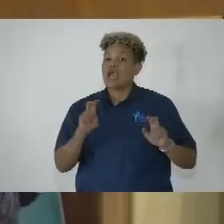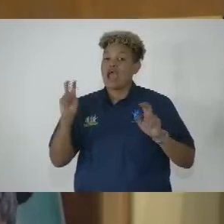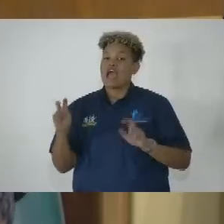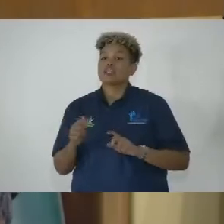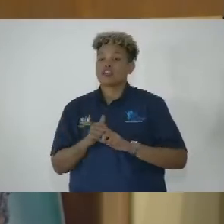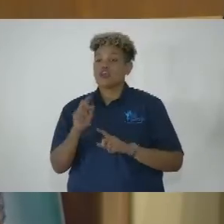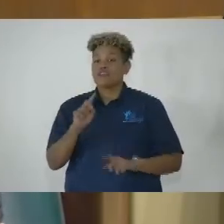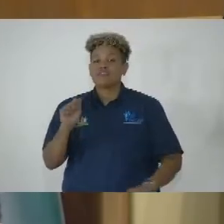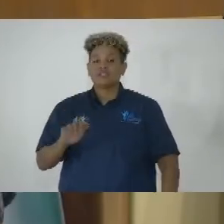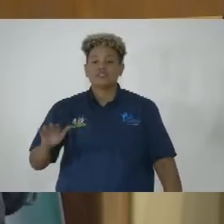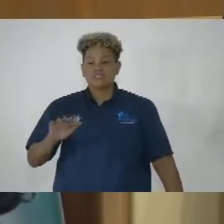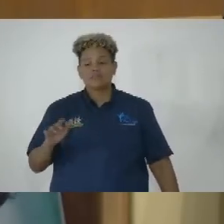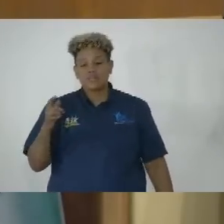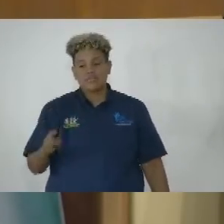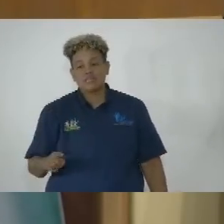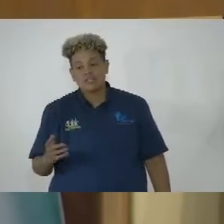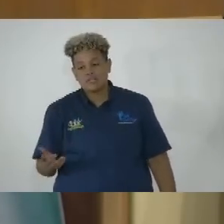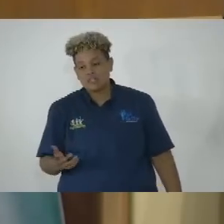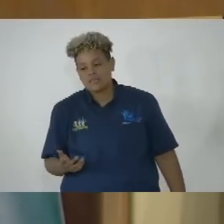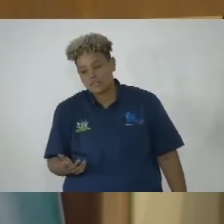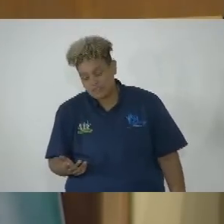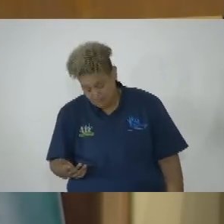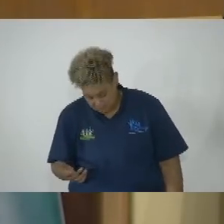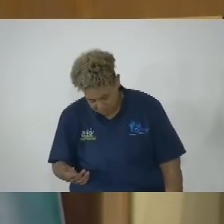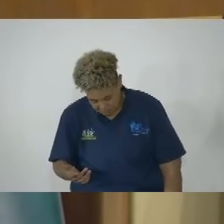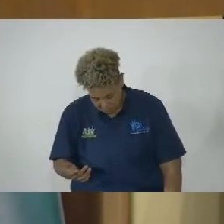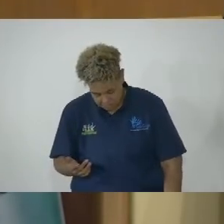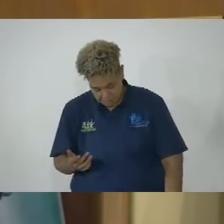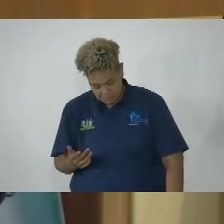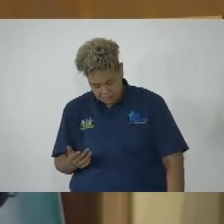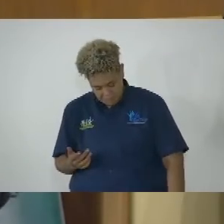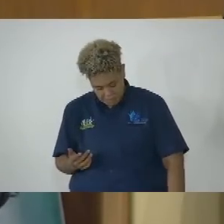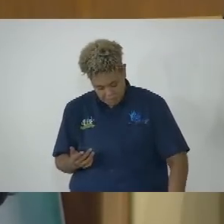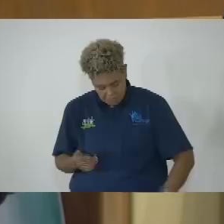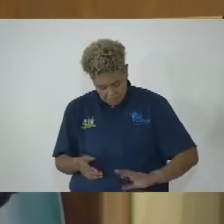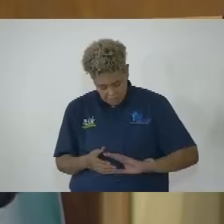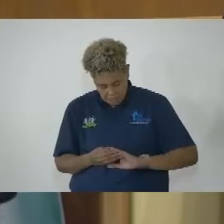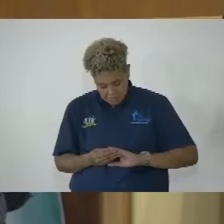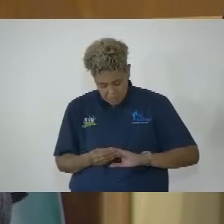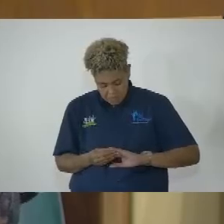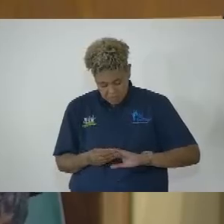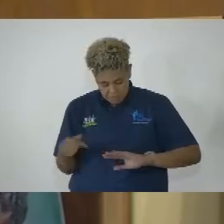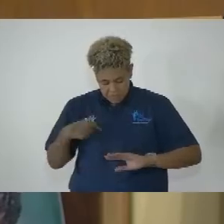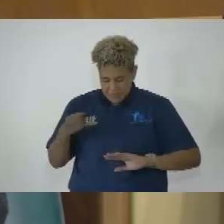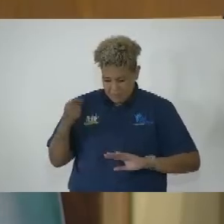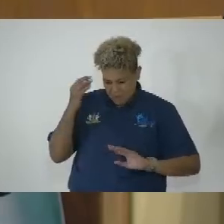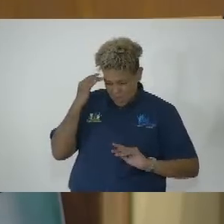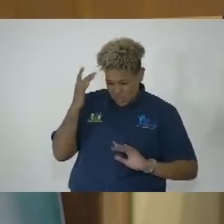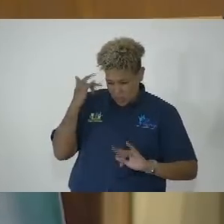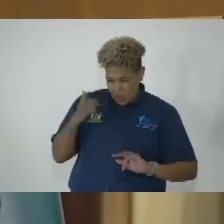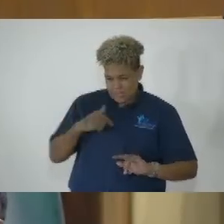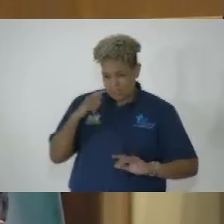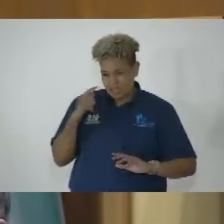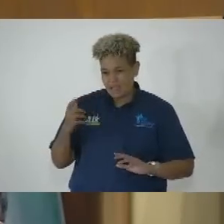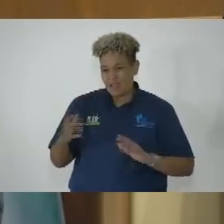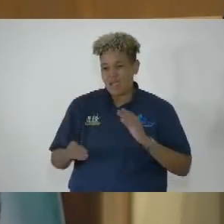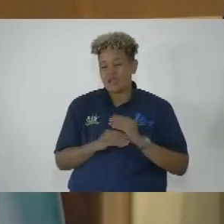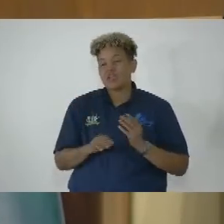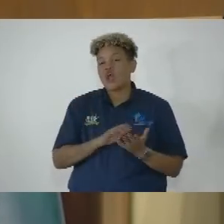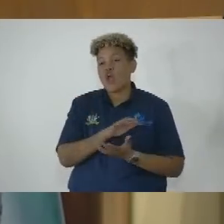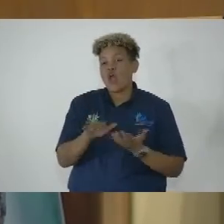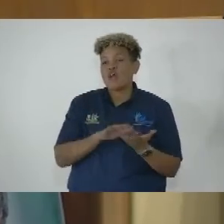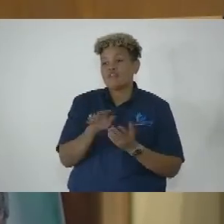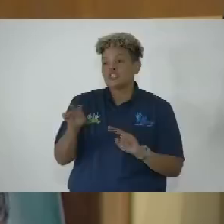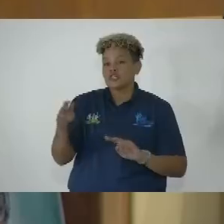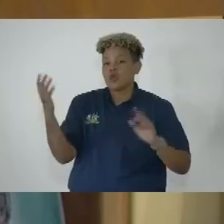of persons with disabilities. And, you know, I'm a bit concerned because I'm also confused